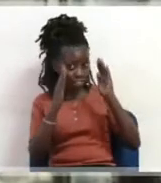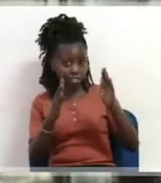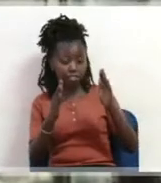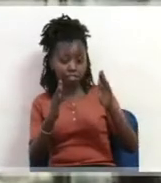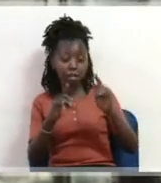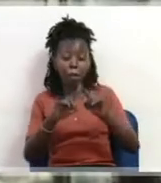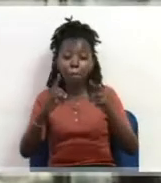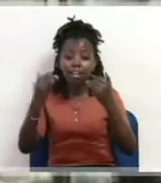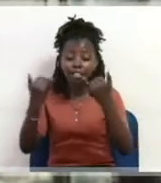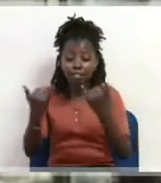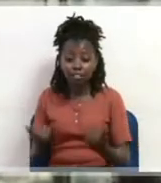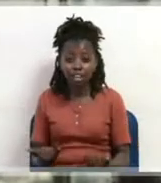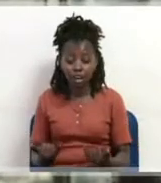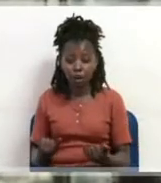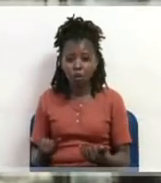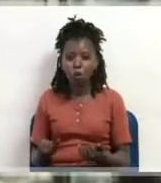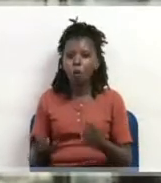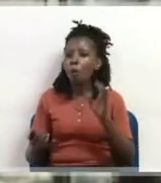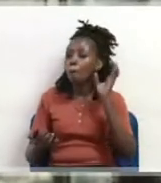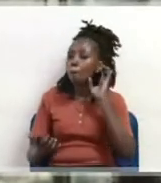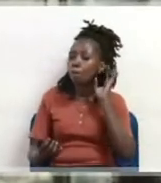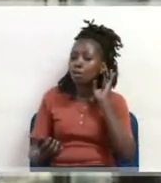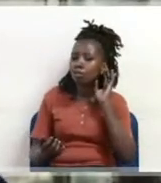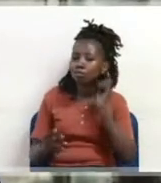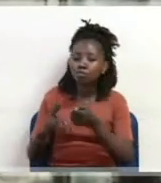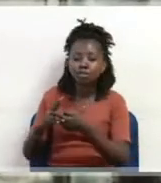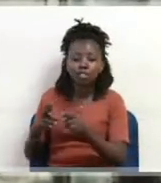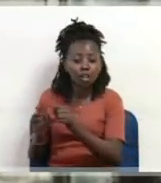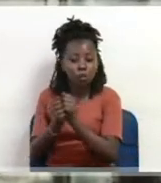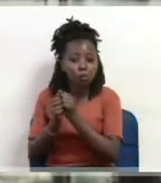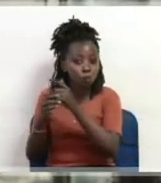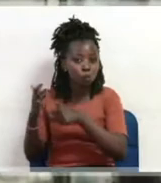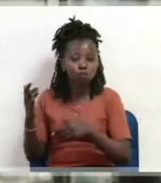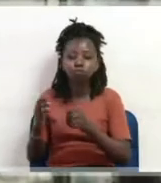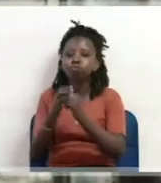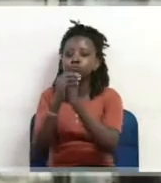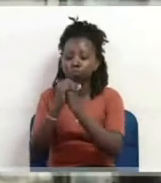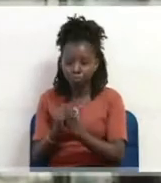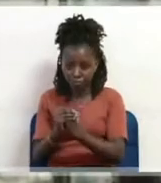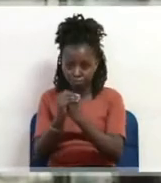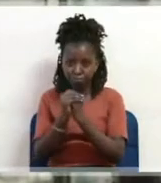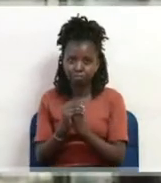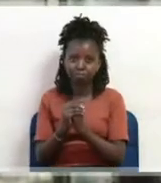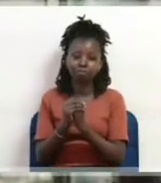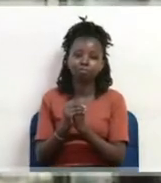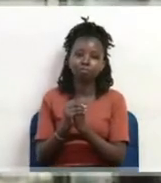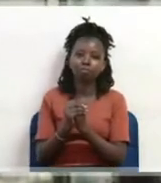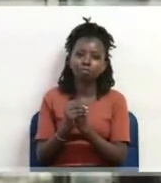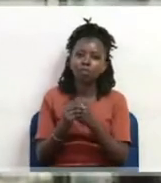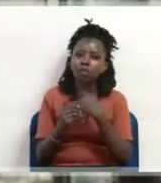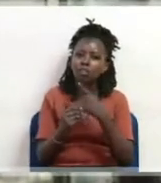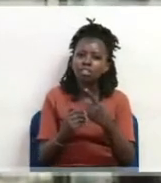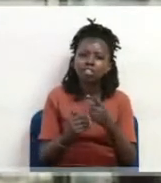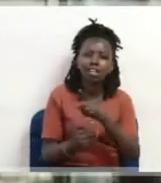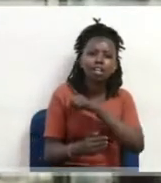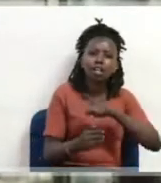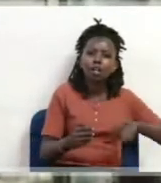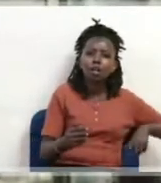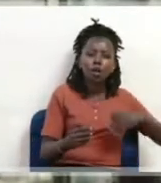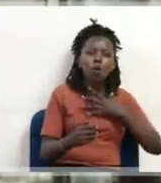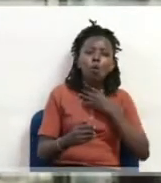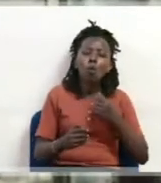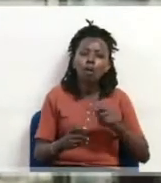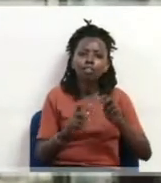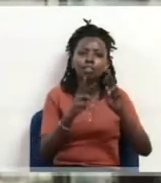present, obediently, start with worship. They were saying, Lord, we want a relationship with